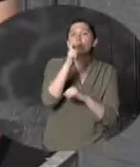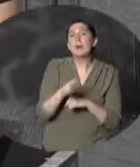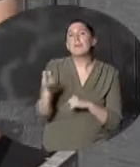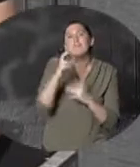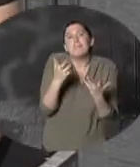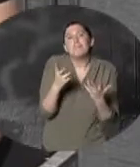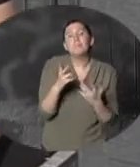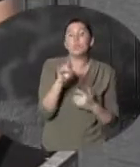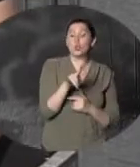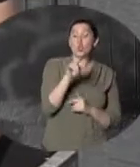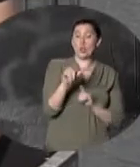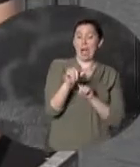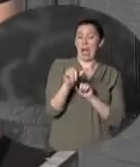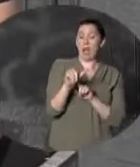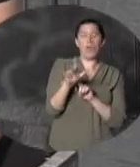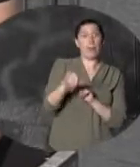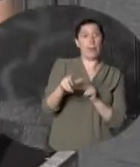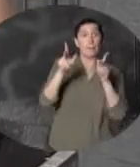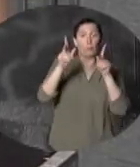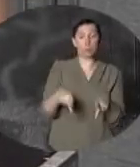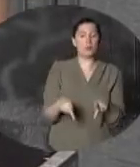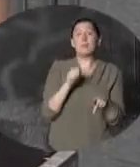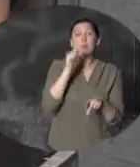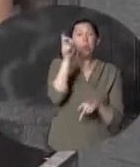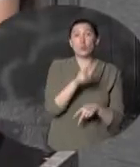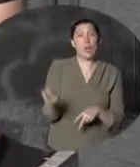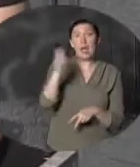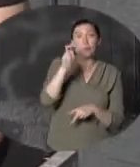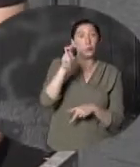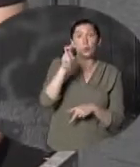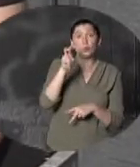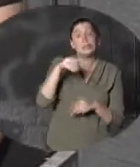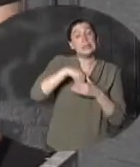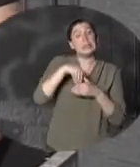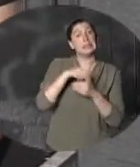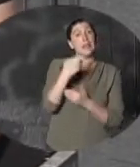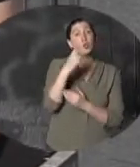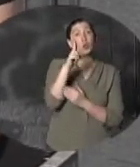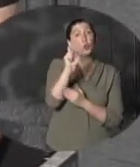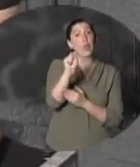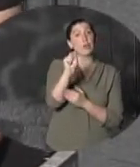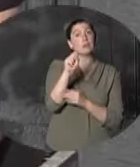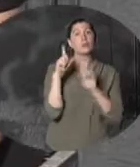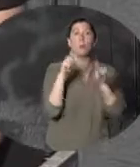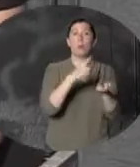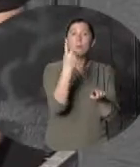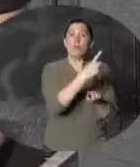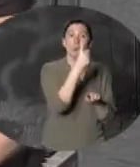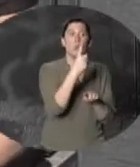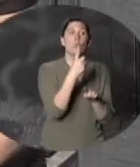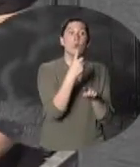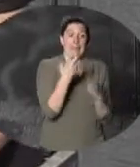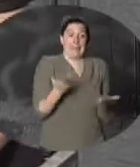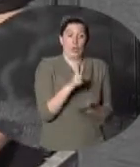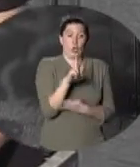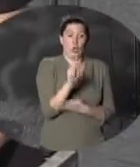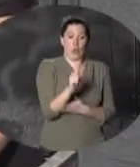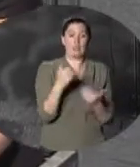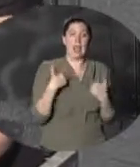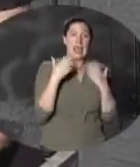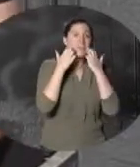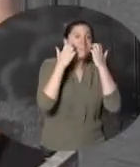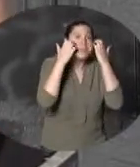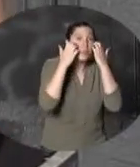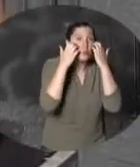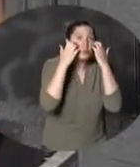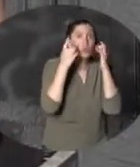July hadn't traveled internationally. They had traveled within the United States and went to a place that in the United States had measles from